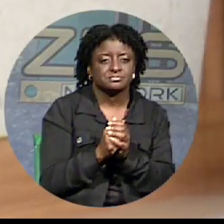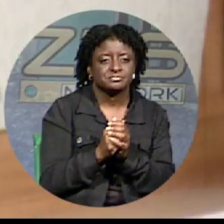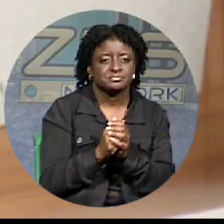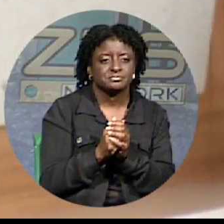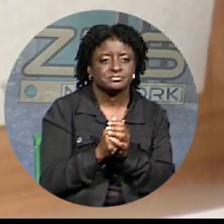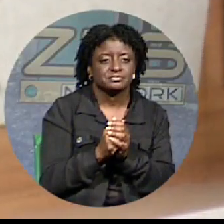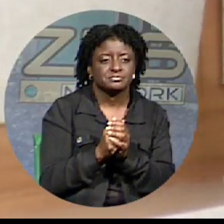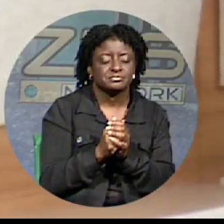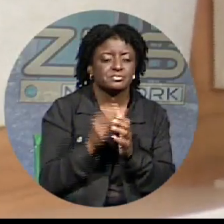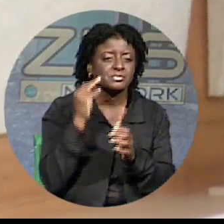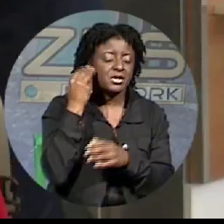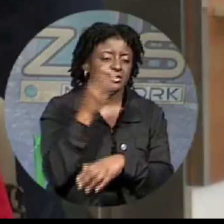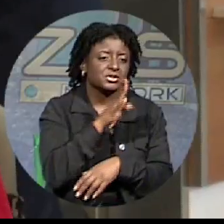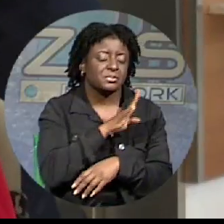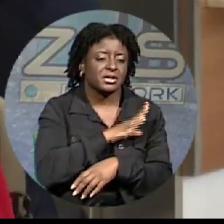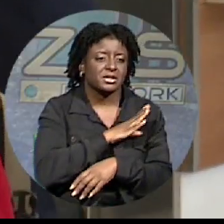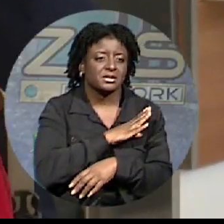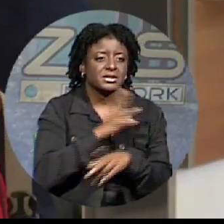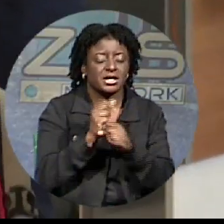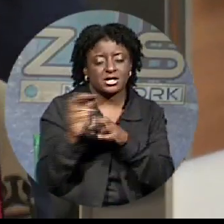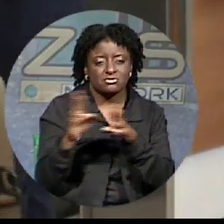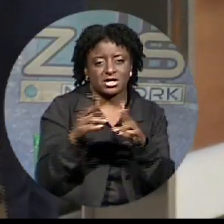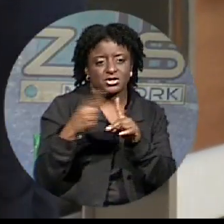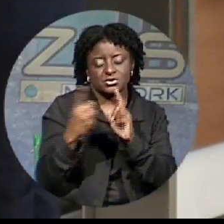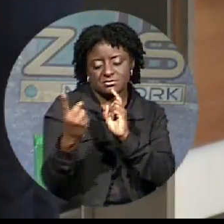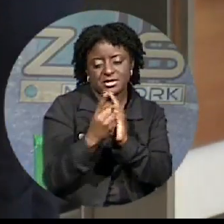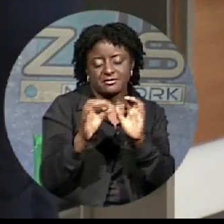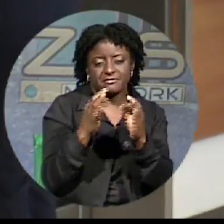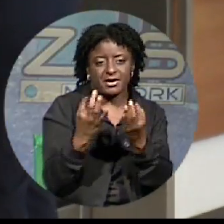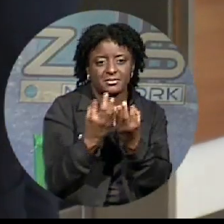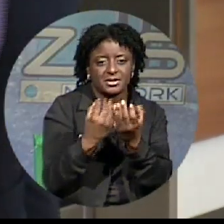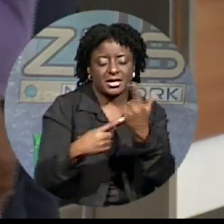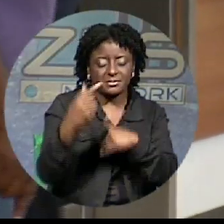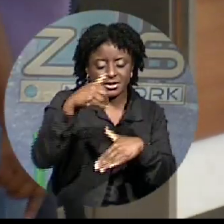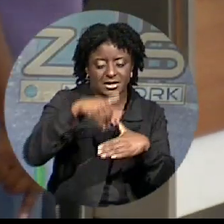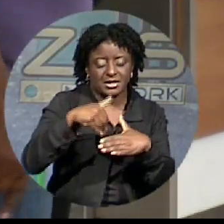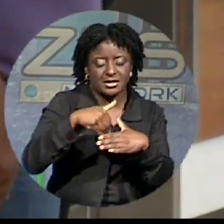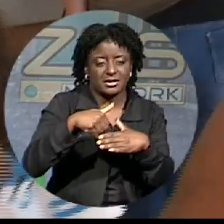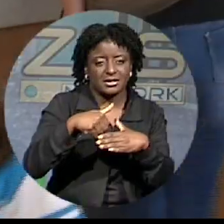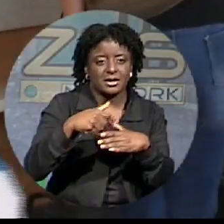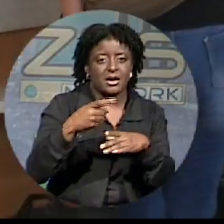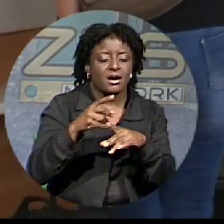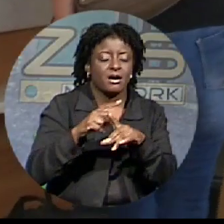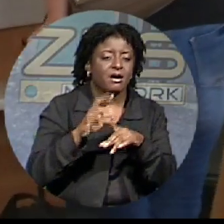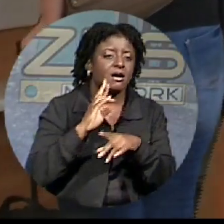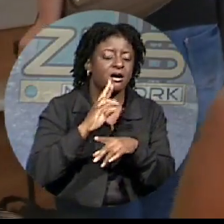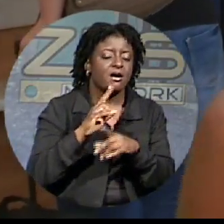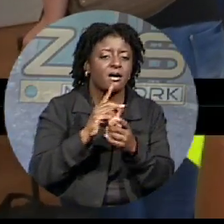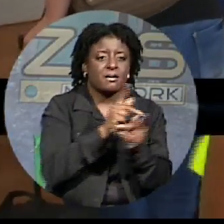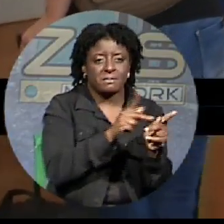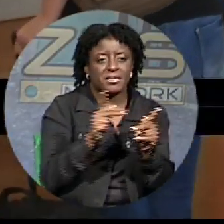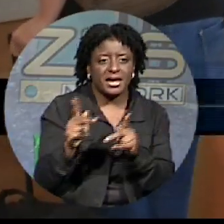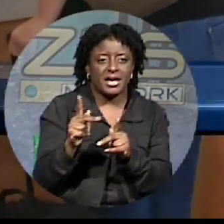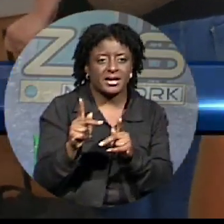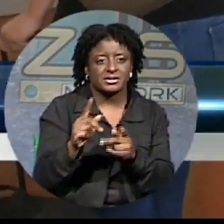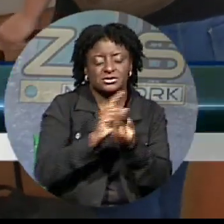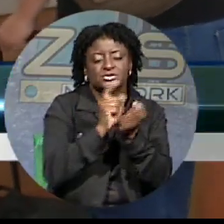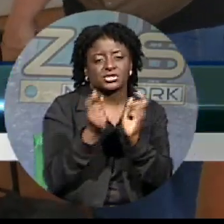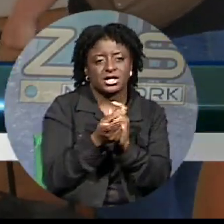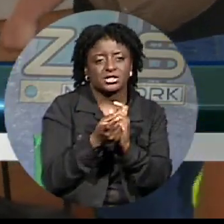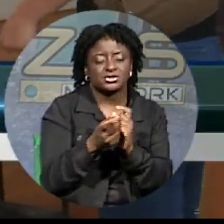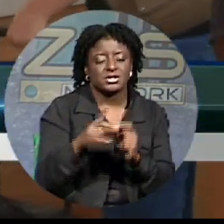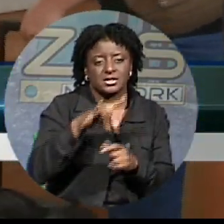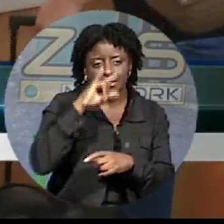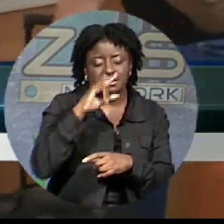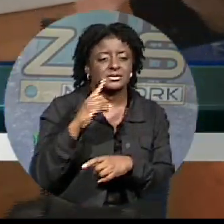says she was set to meet relatives flying in from Europe in Miami, and her plans have been thrown off. Kids are disappointed. I'm disappointed because I work